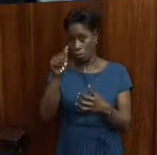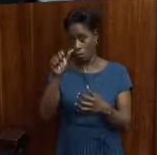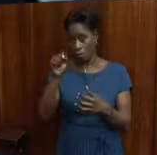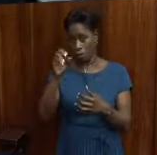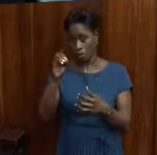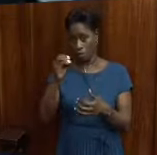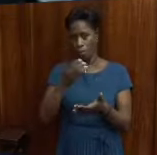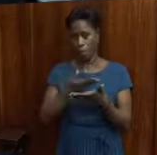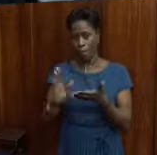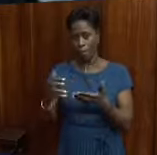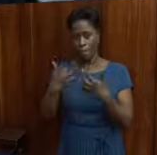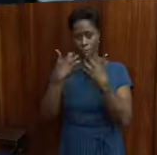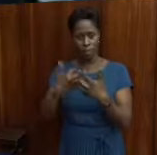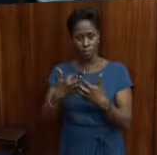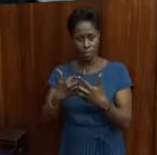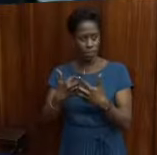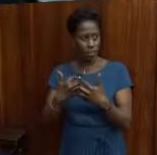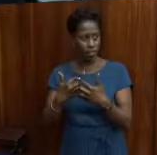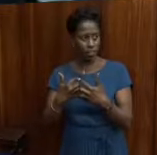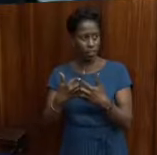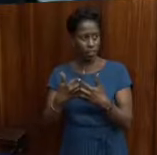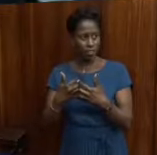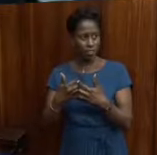purchased by Wasco at a cost of